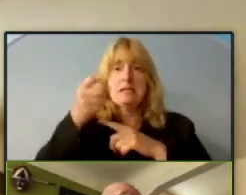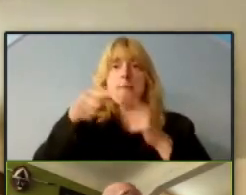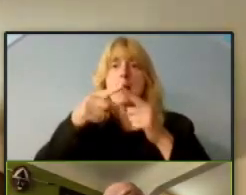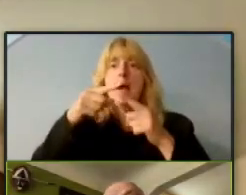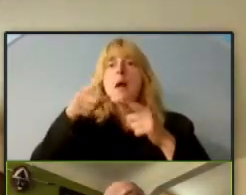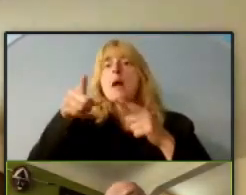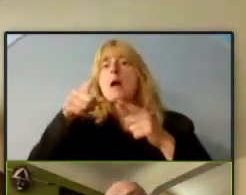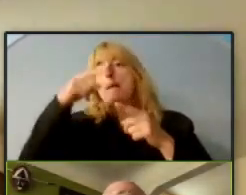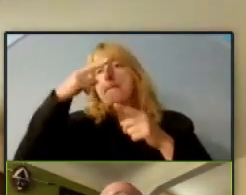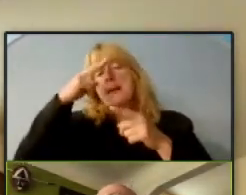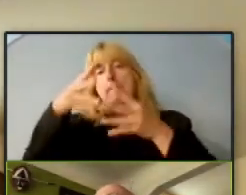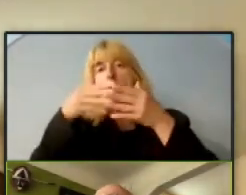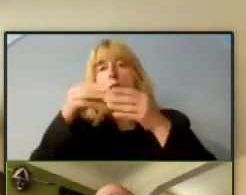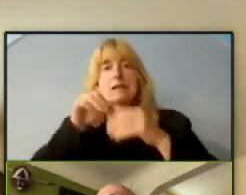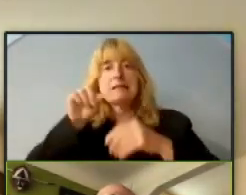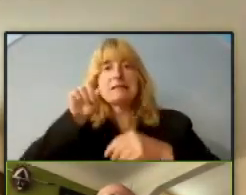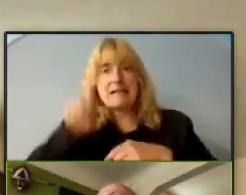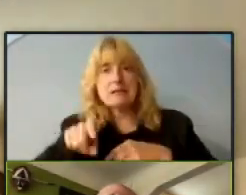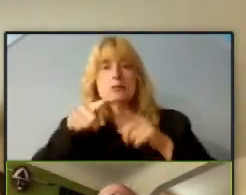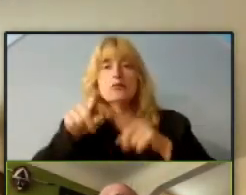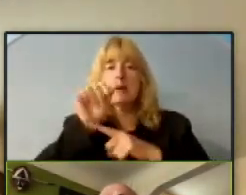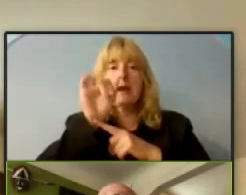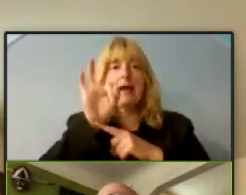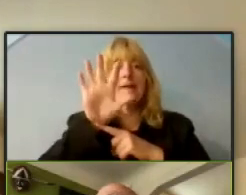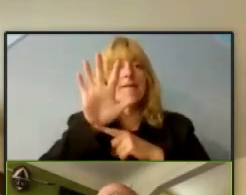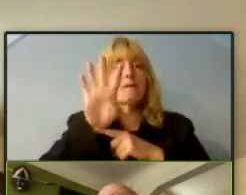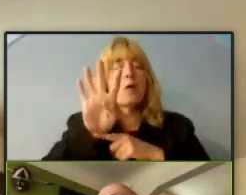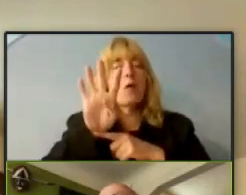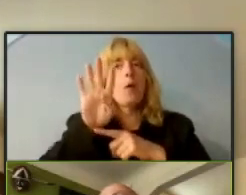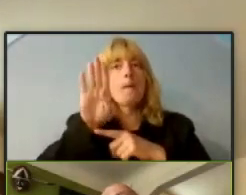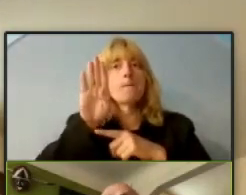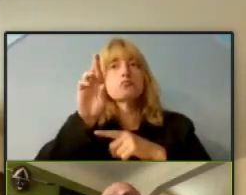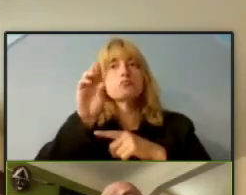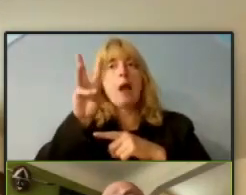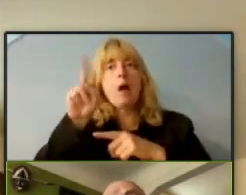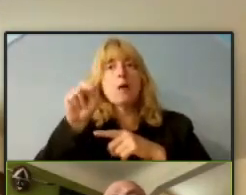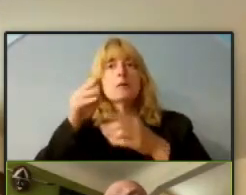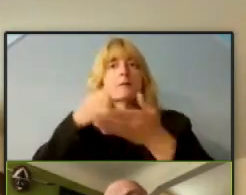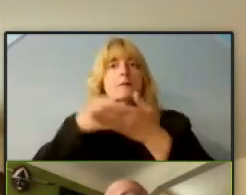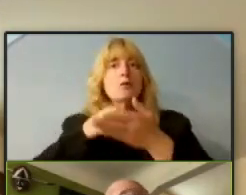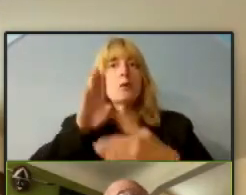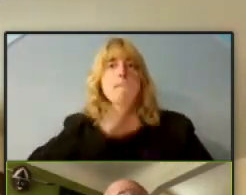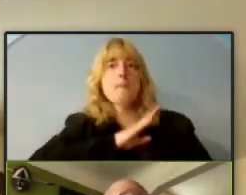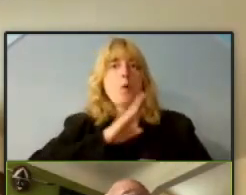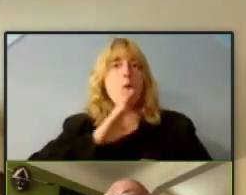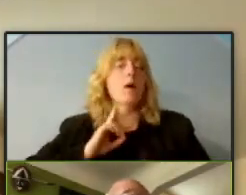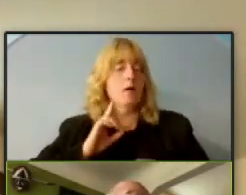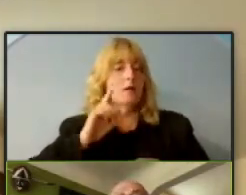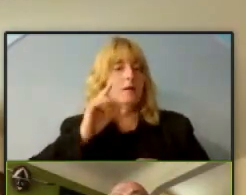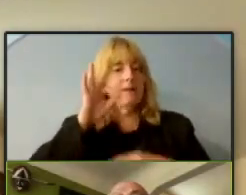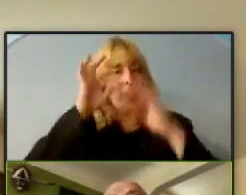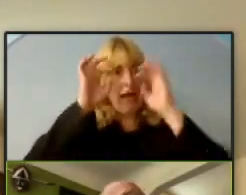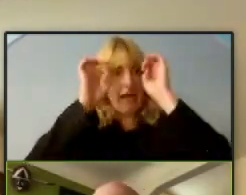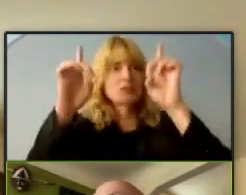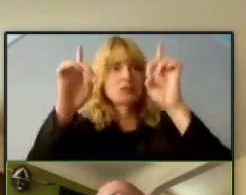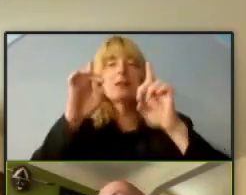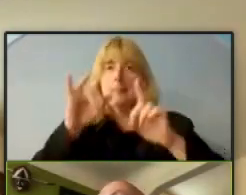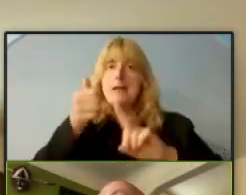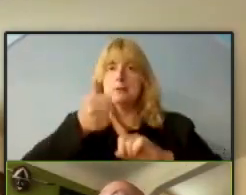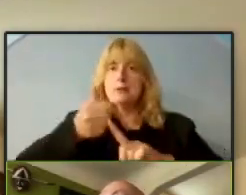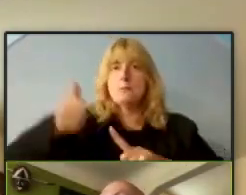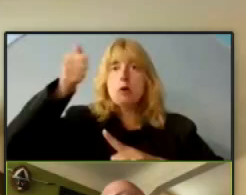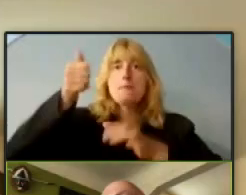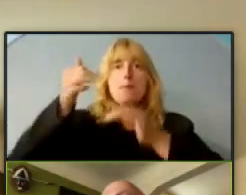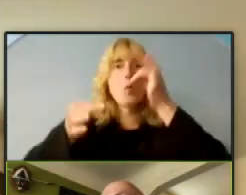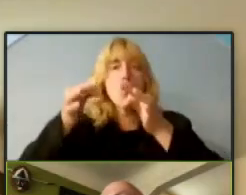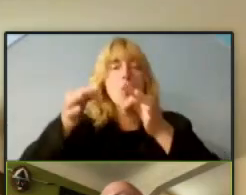during the famous 1954 Brown versus Board of Education Supreme Court case that officially eliminated